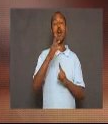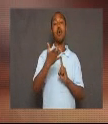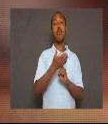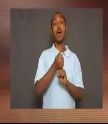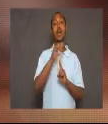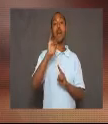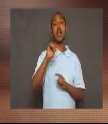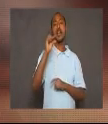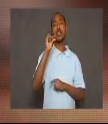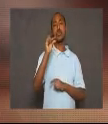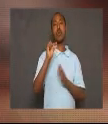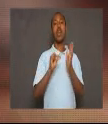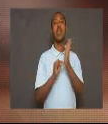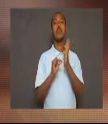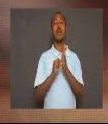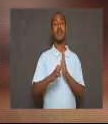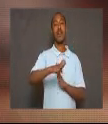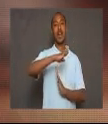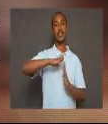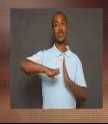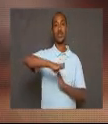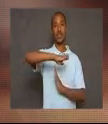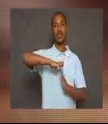a small number of electrons.